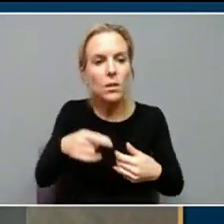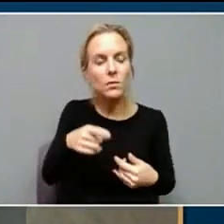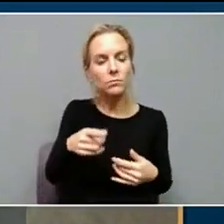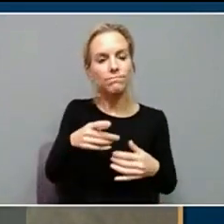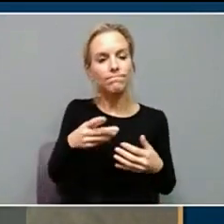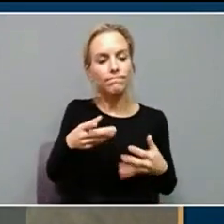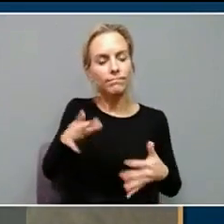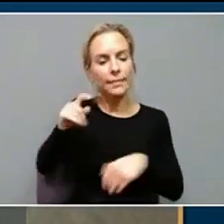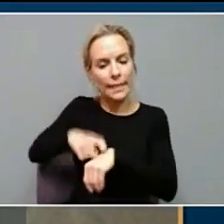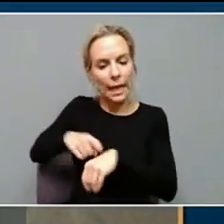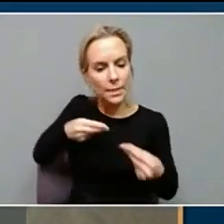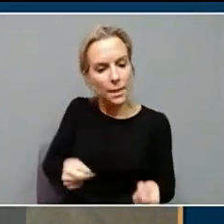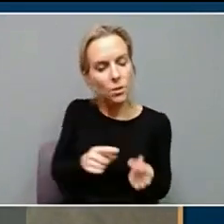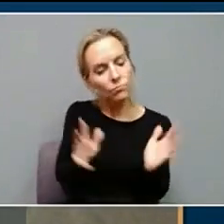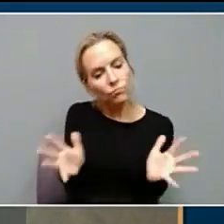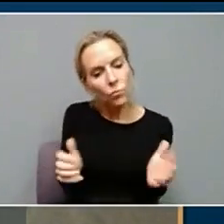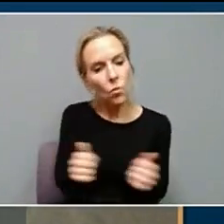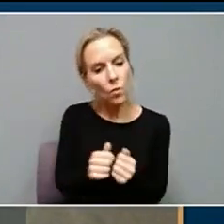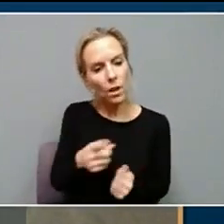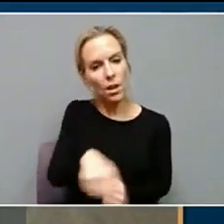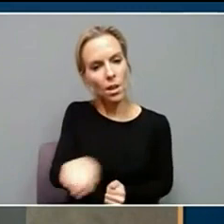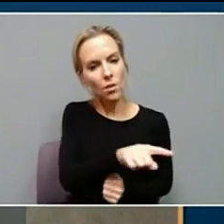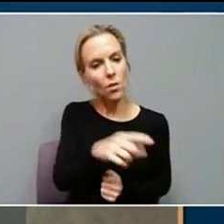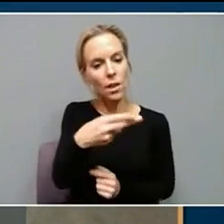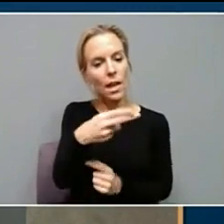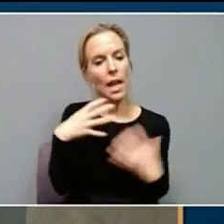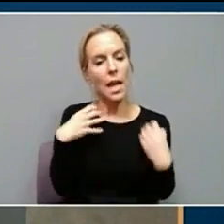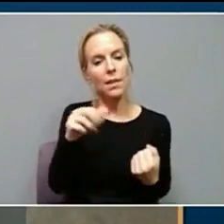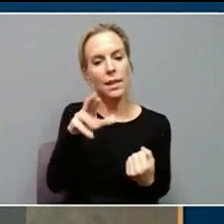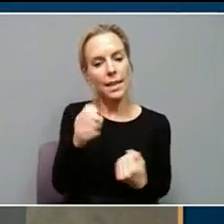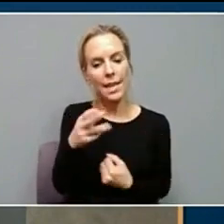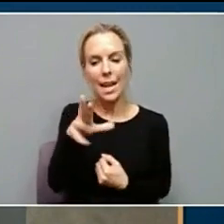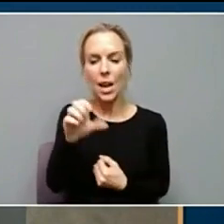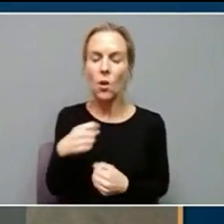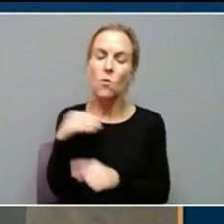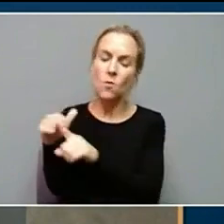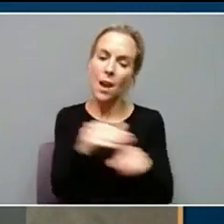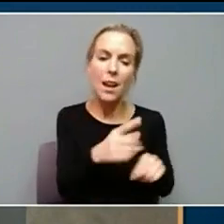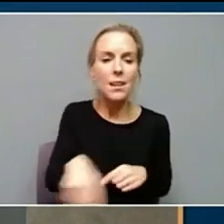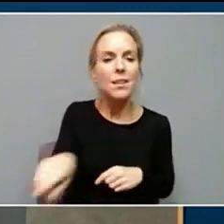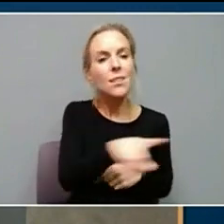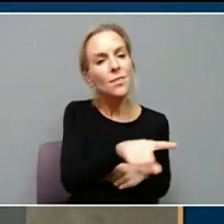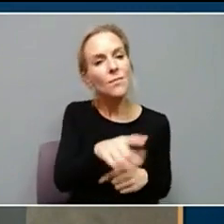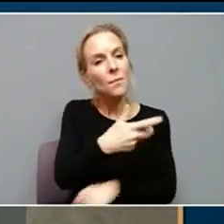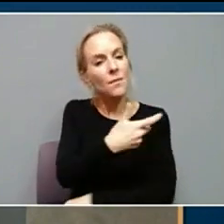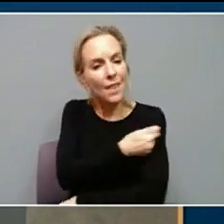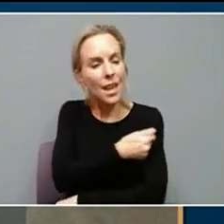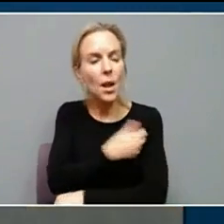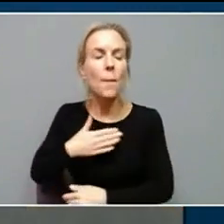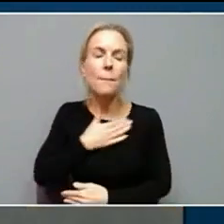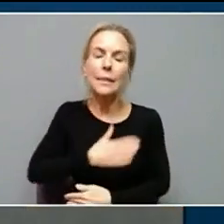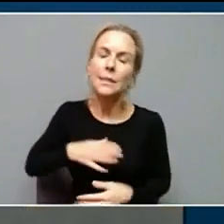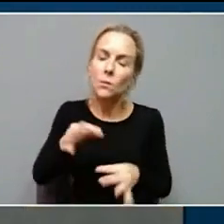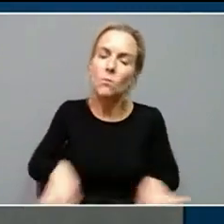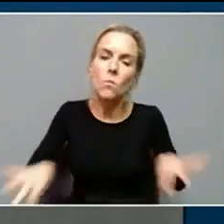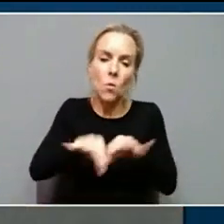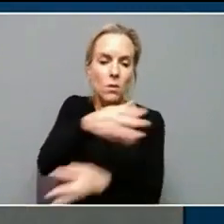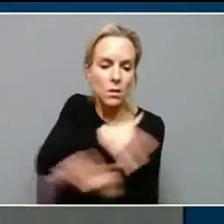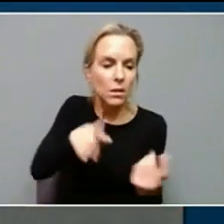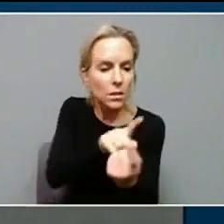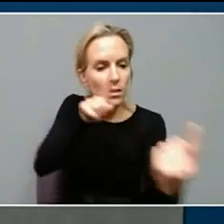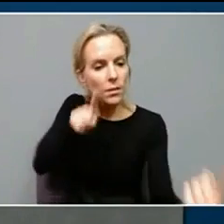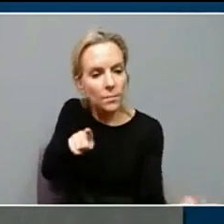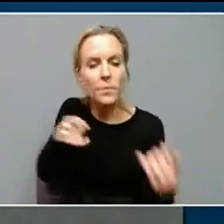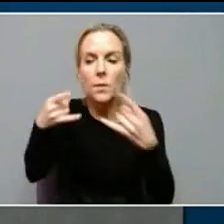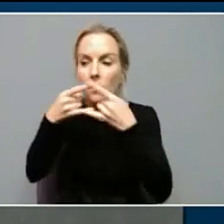heroes. So let me remind everybody, please get vaccinated. Please engage in social distancing, mask wearing. Hang in there for the